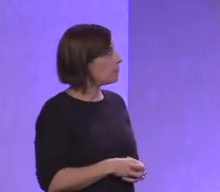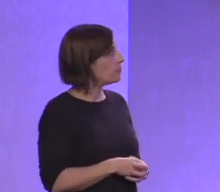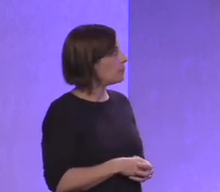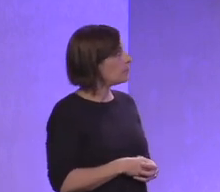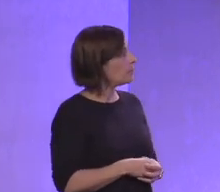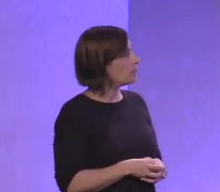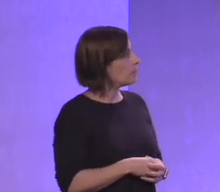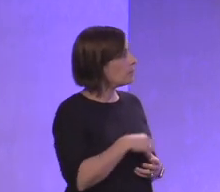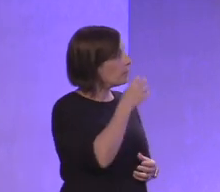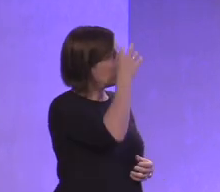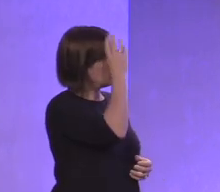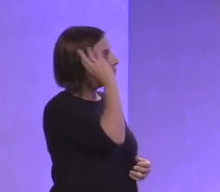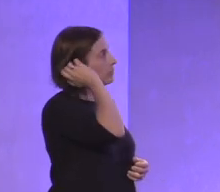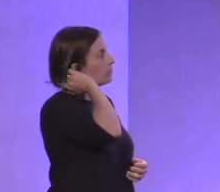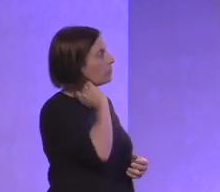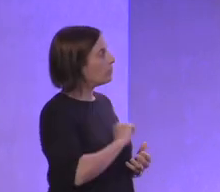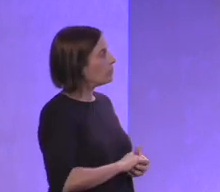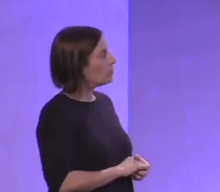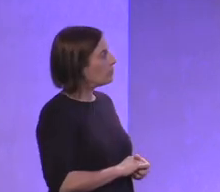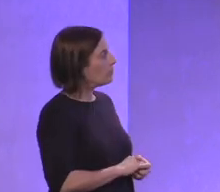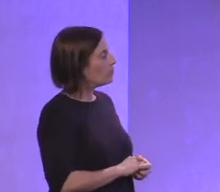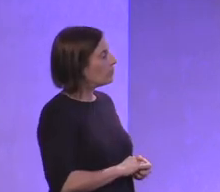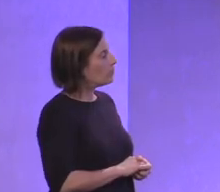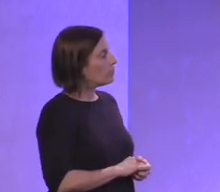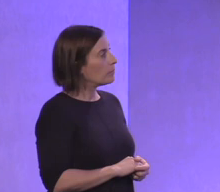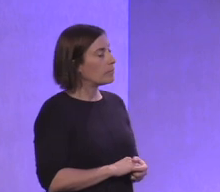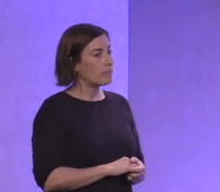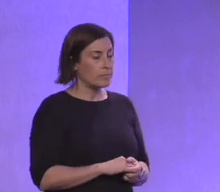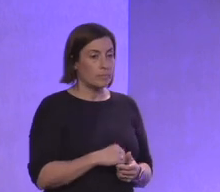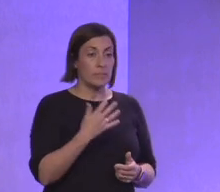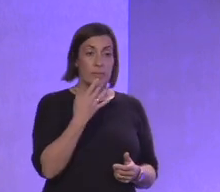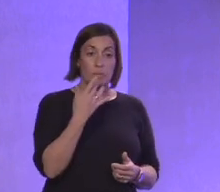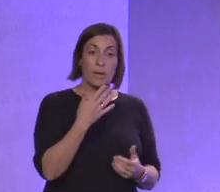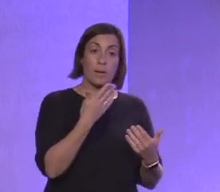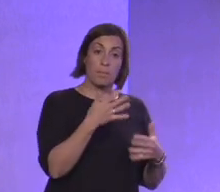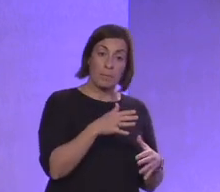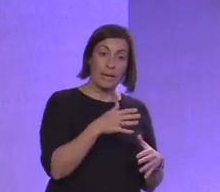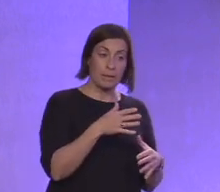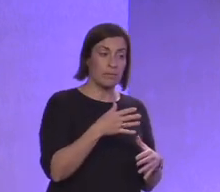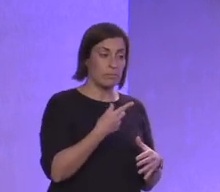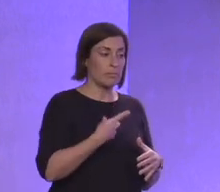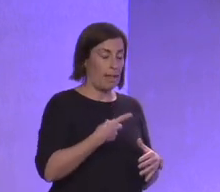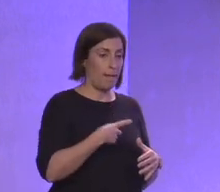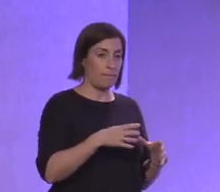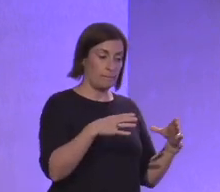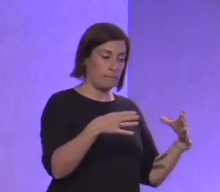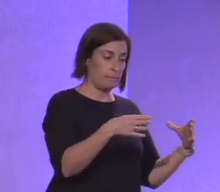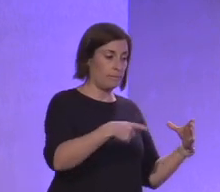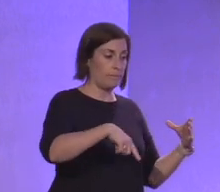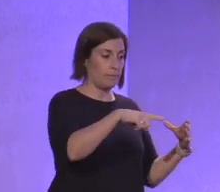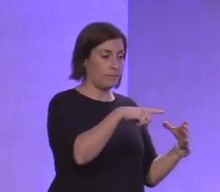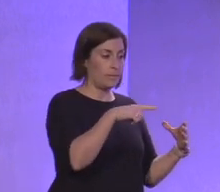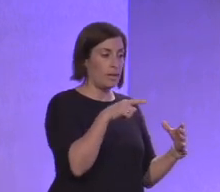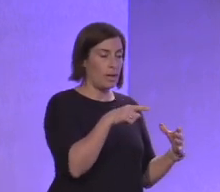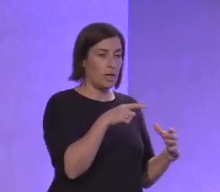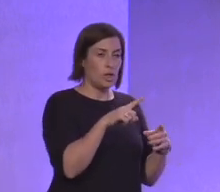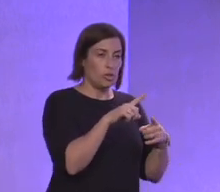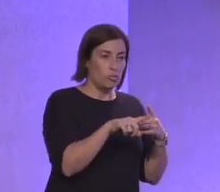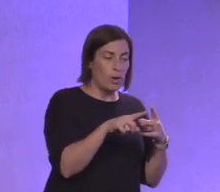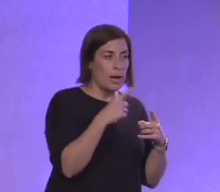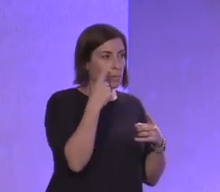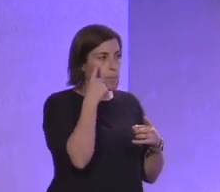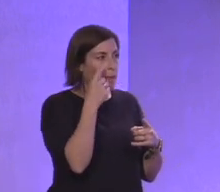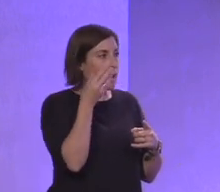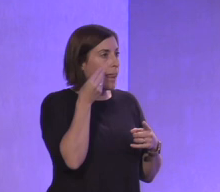So I found when we do this that by consciously working on using those listening, asking, and